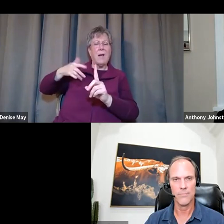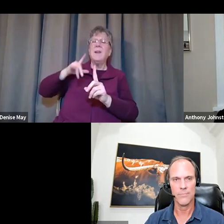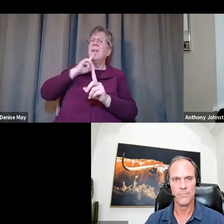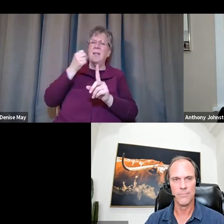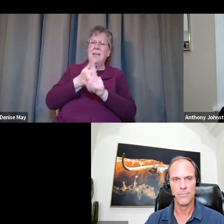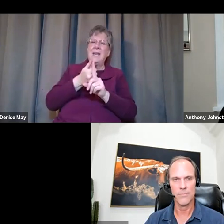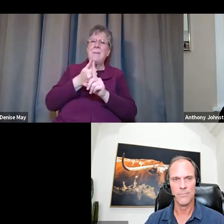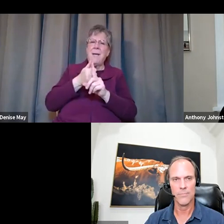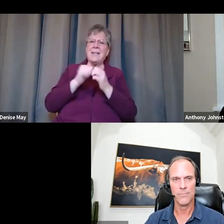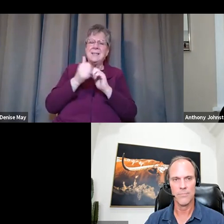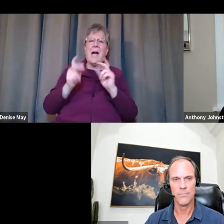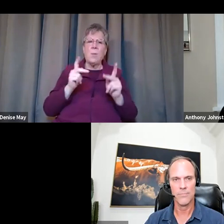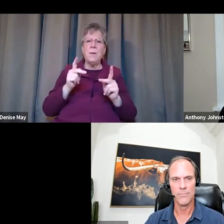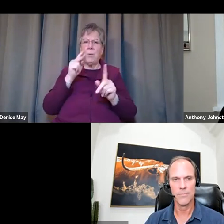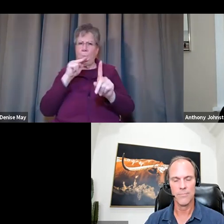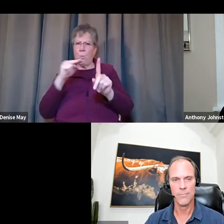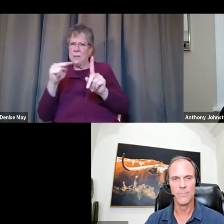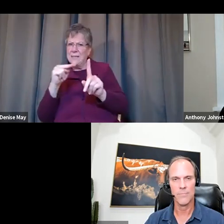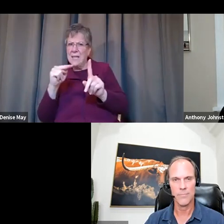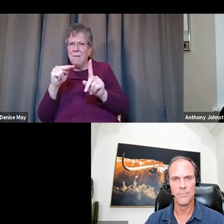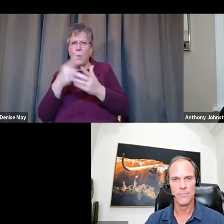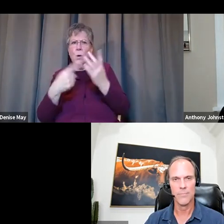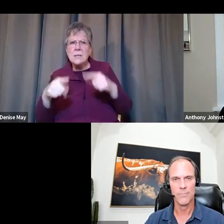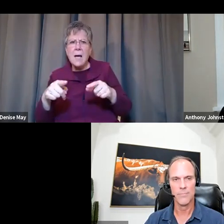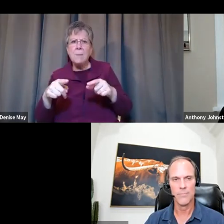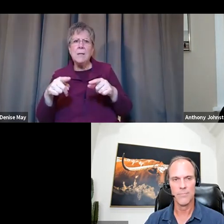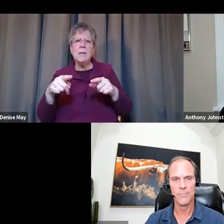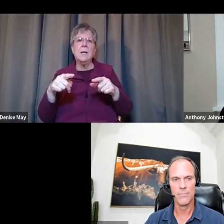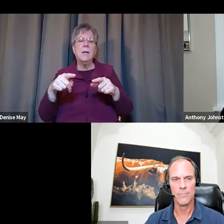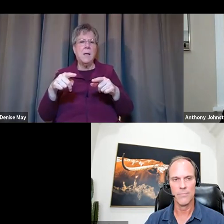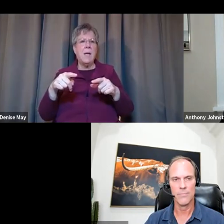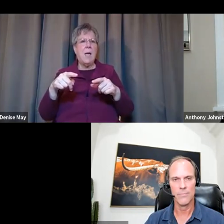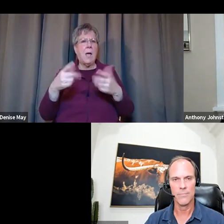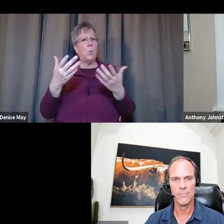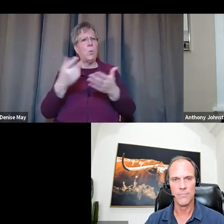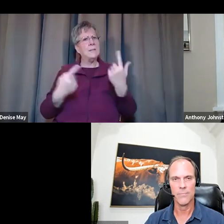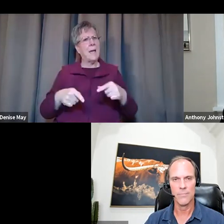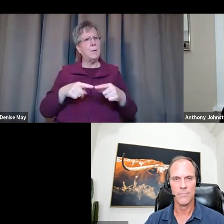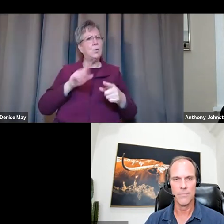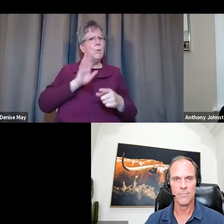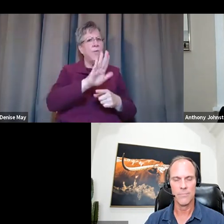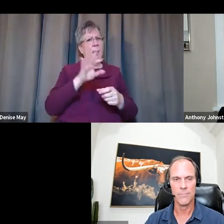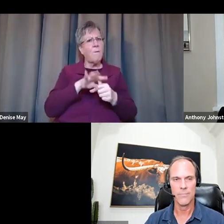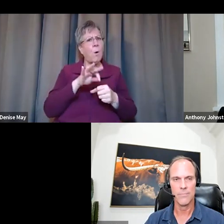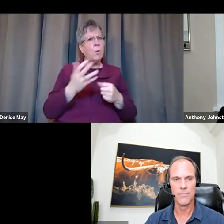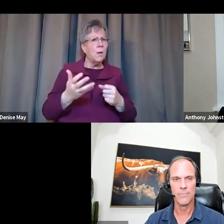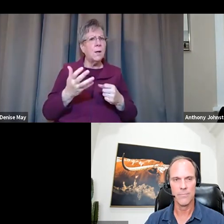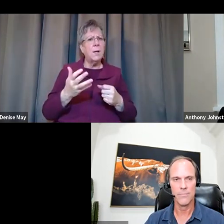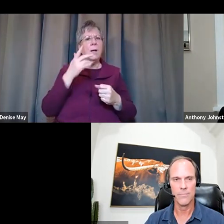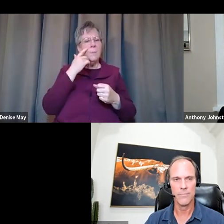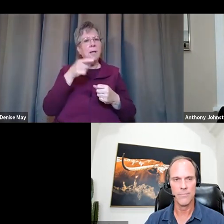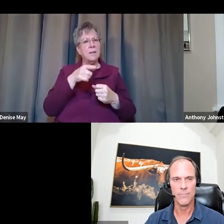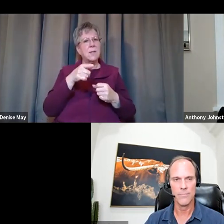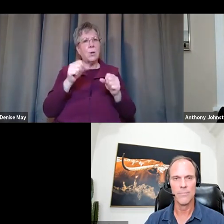impacts how people perceive and view their vote and whether it matters, because there could already